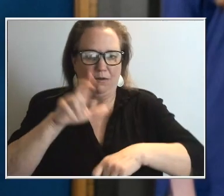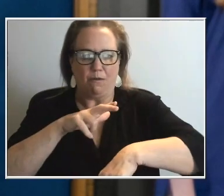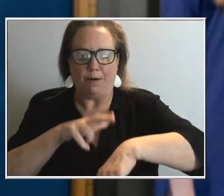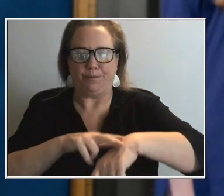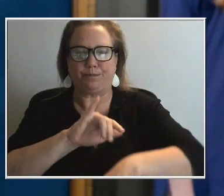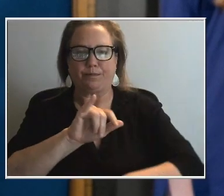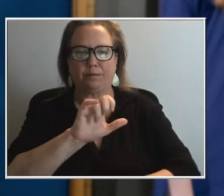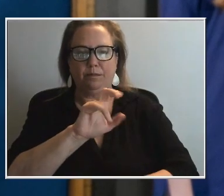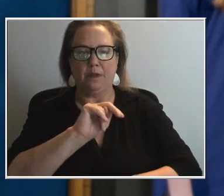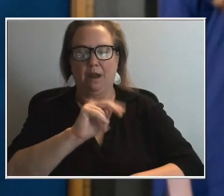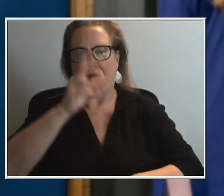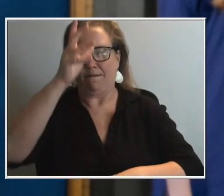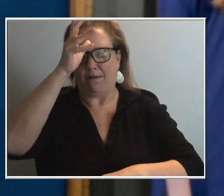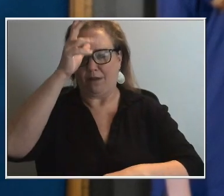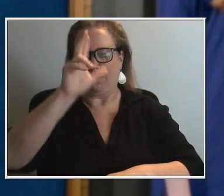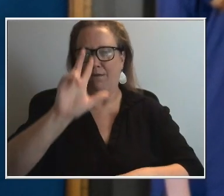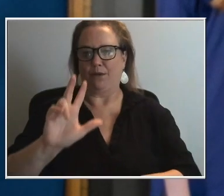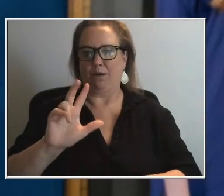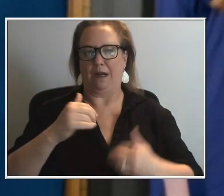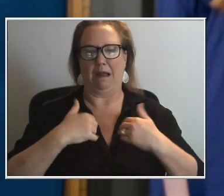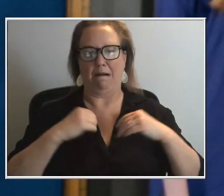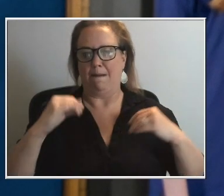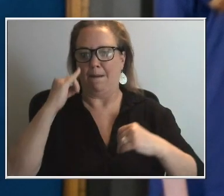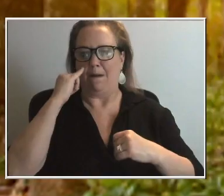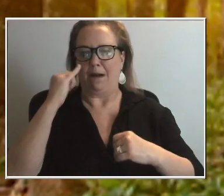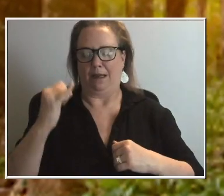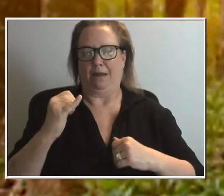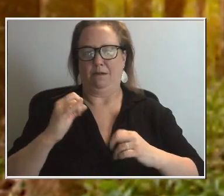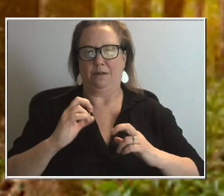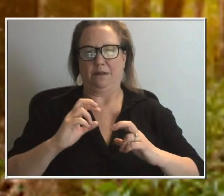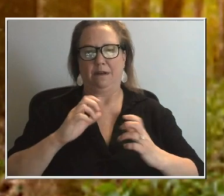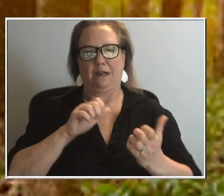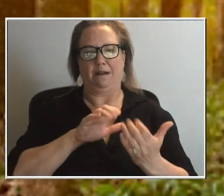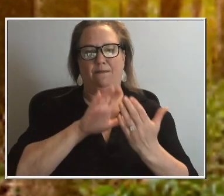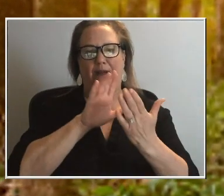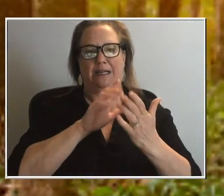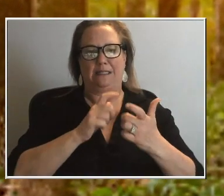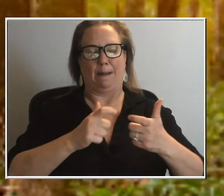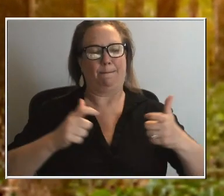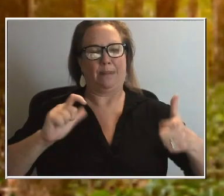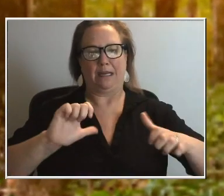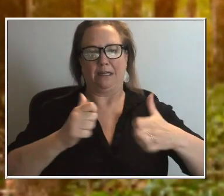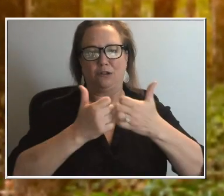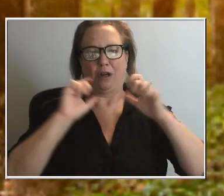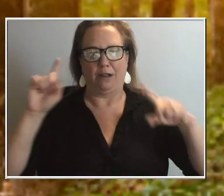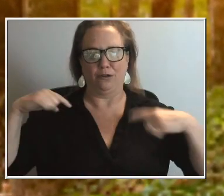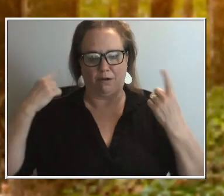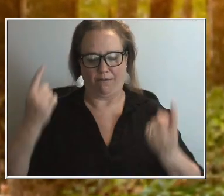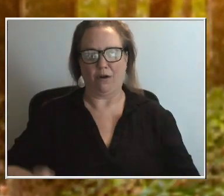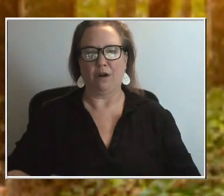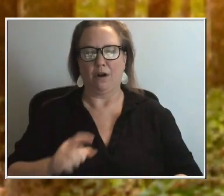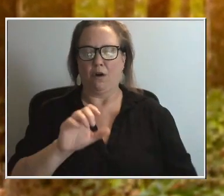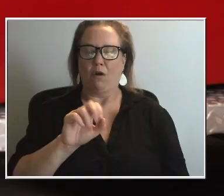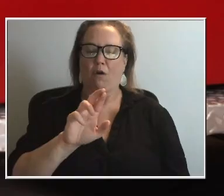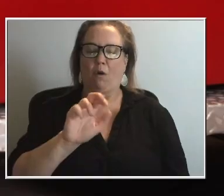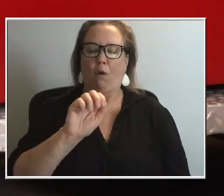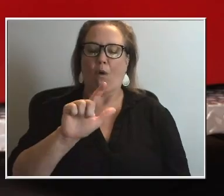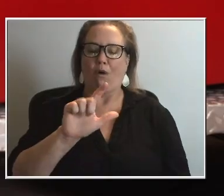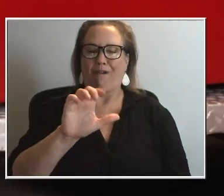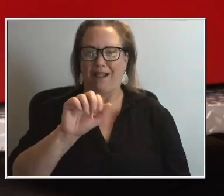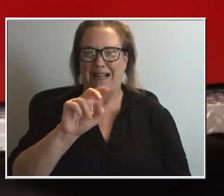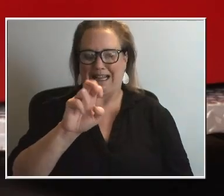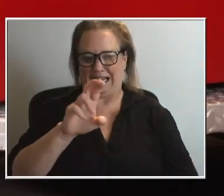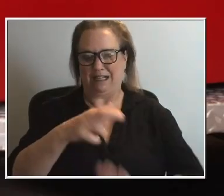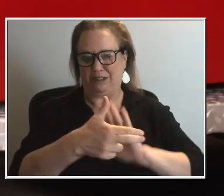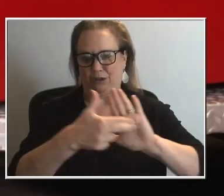a father of 3, had no idea he was about to face the biggest challenge so far, an oral cancer diagnosis. It was